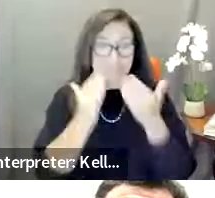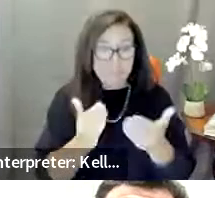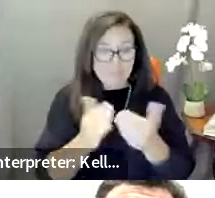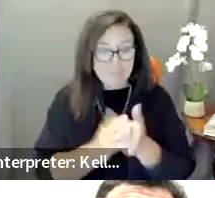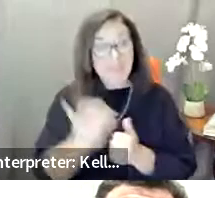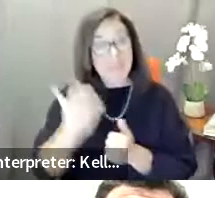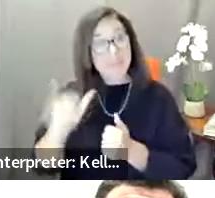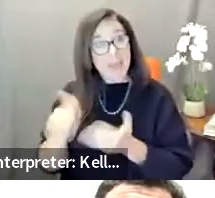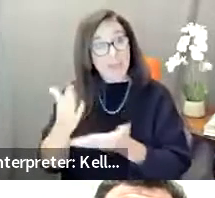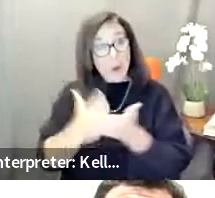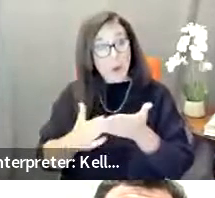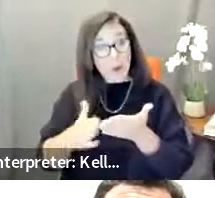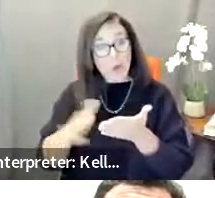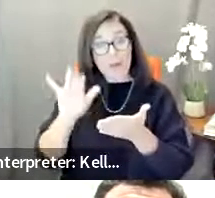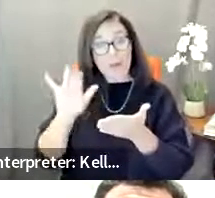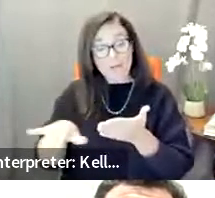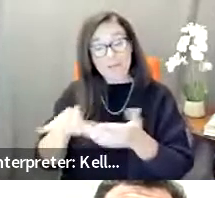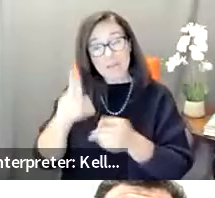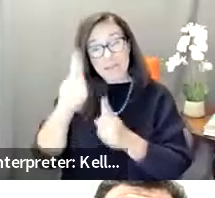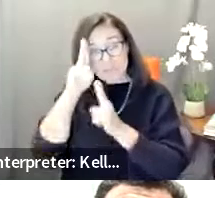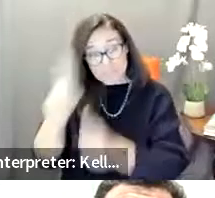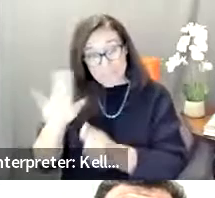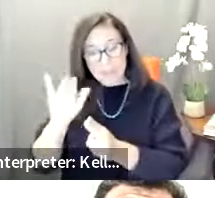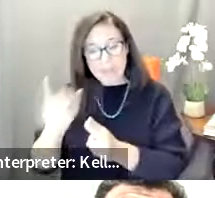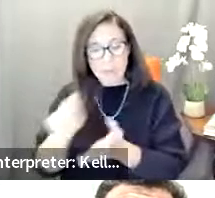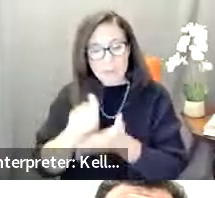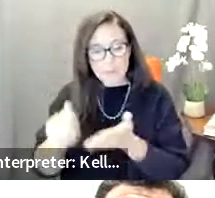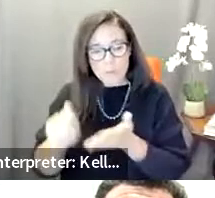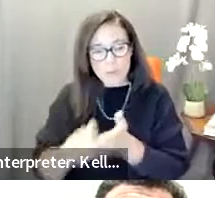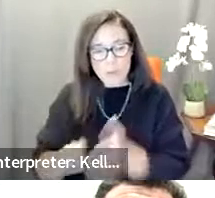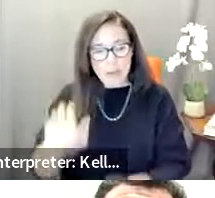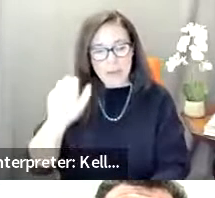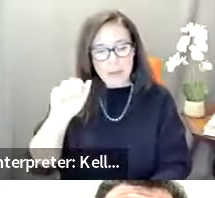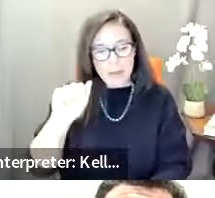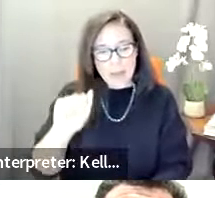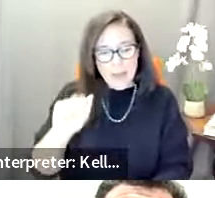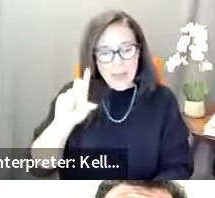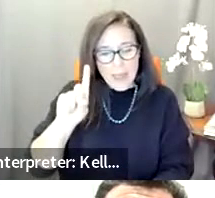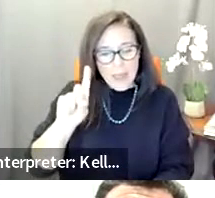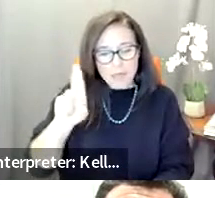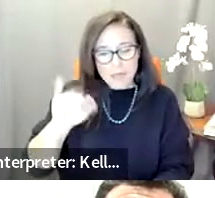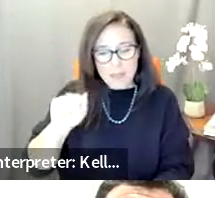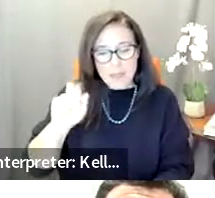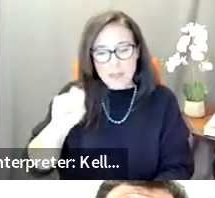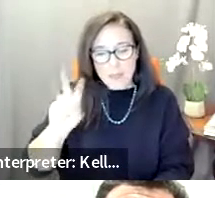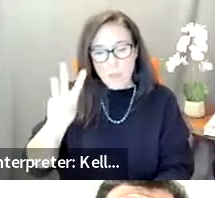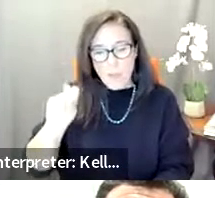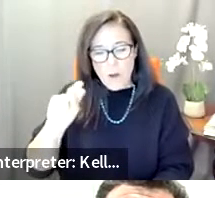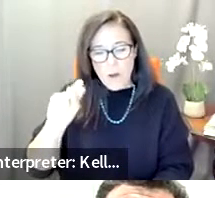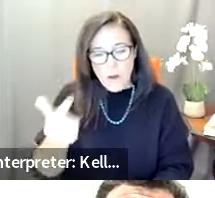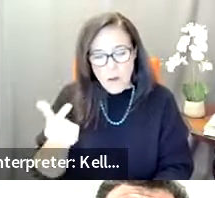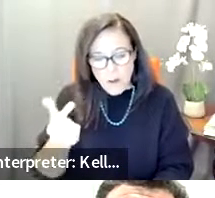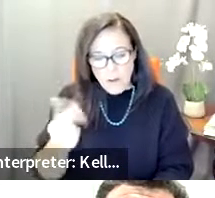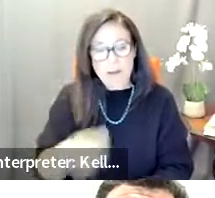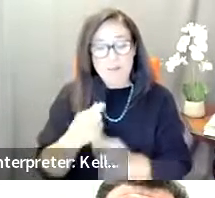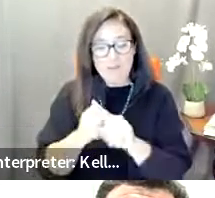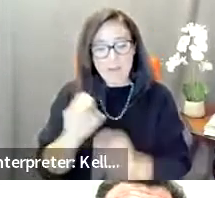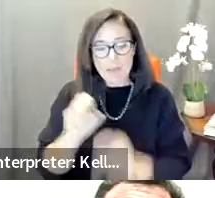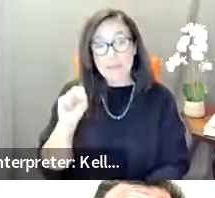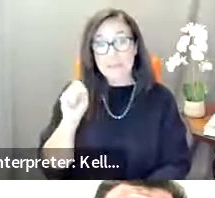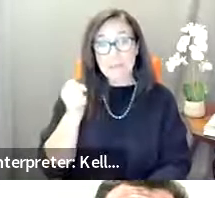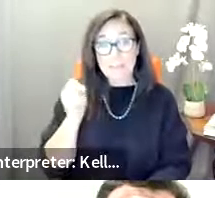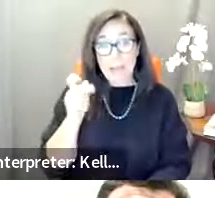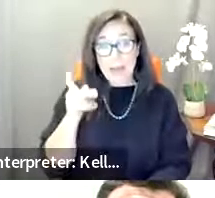was written by Adrian Wong of Spiderweb Show in Ontario, Canada. To learn more about whose land you're on, we're going to